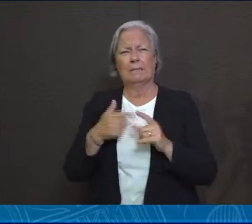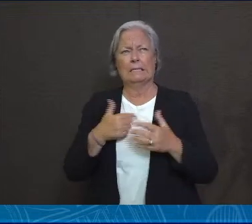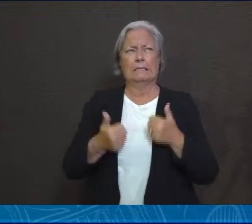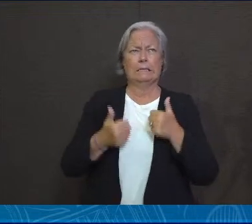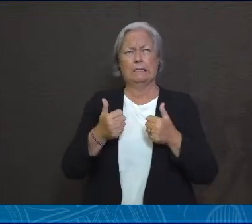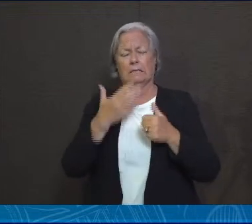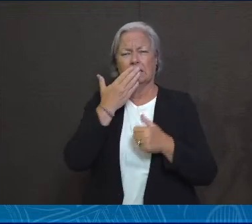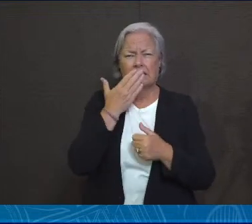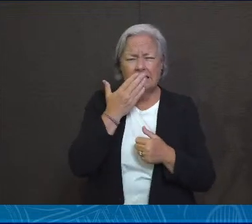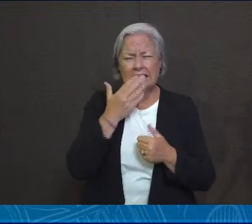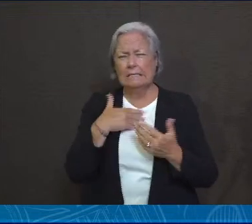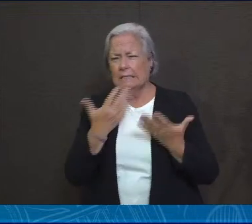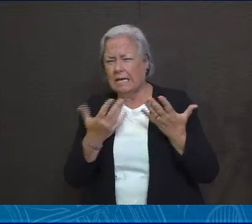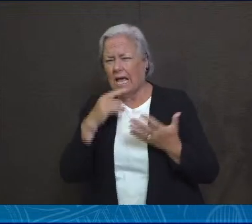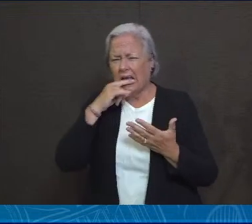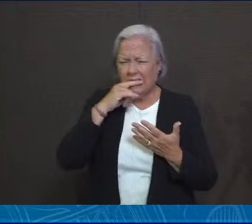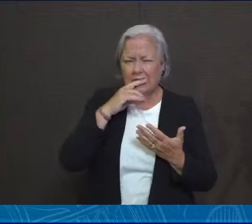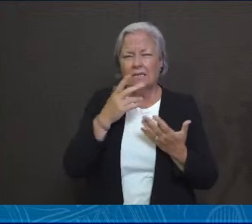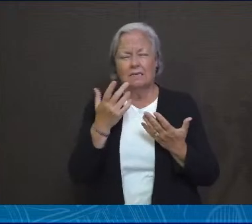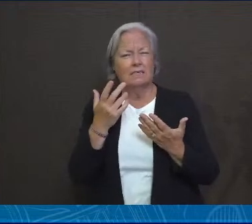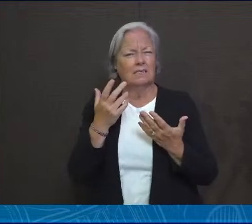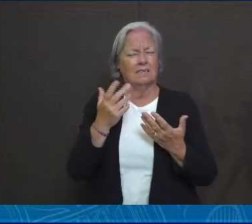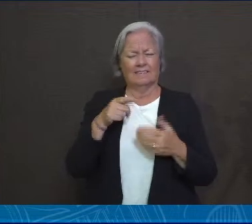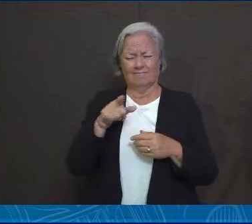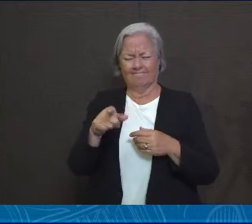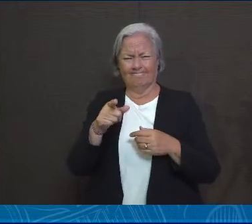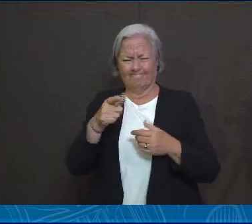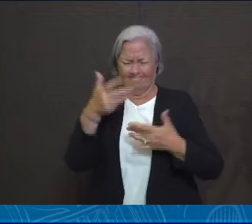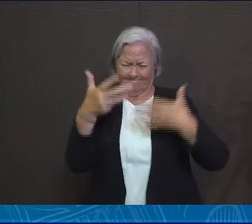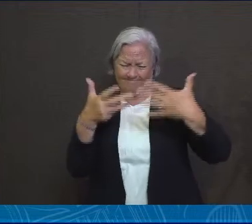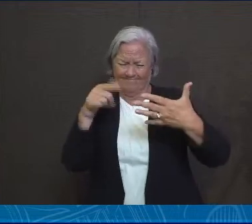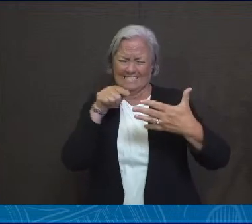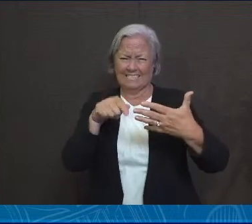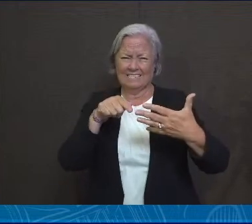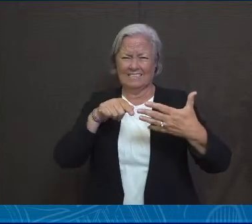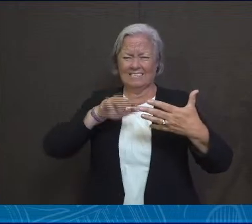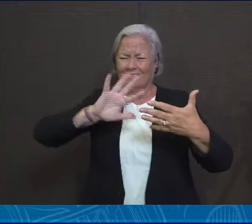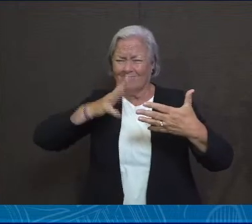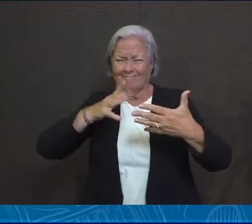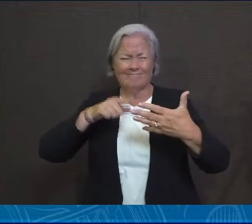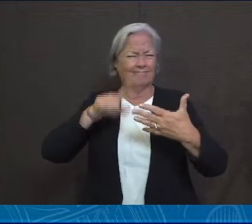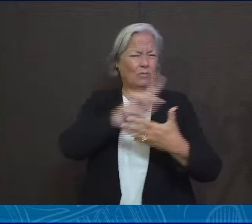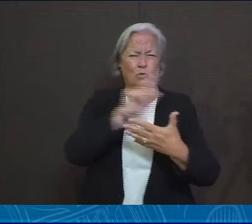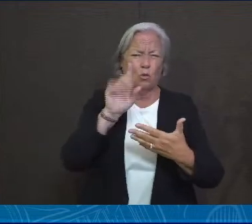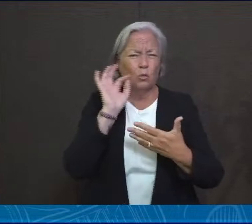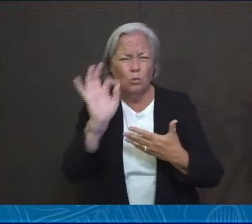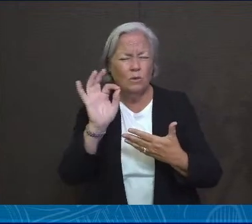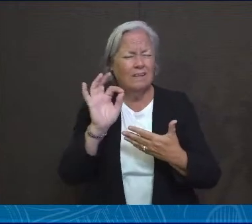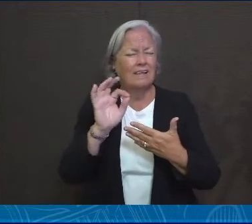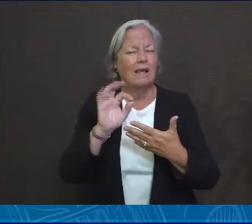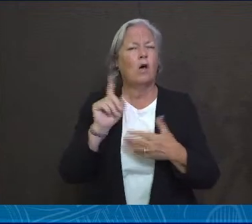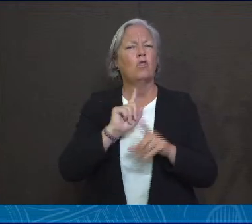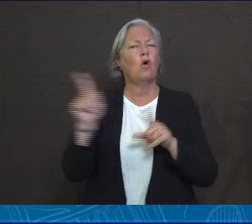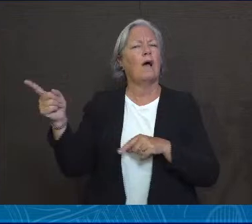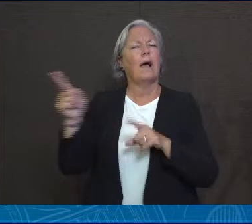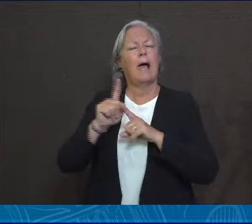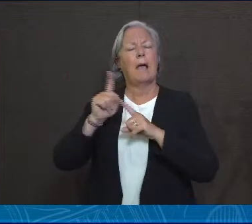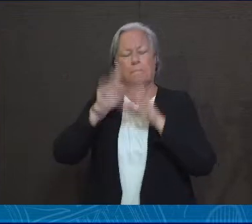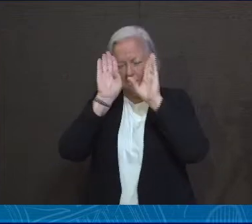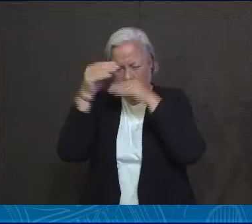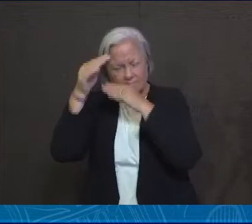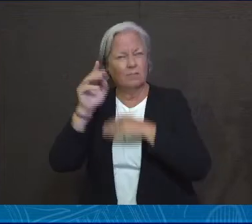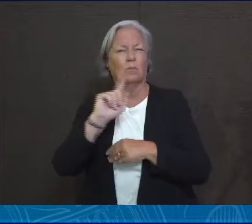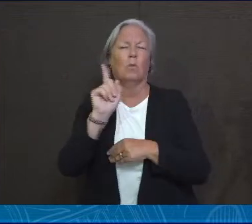gaps, how to know what the limitations of models are, but not to be paralyzed by that. Instead, to know, yes, we still need to